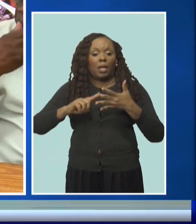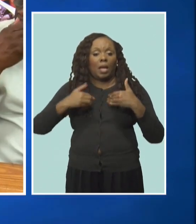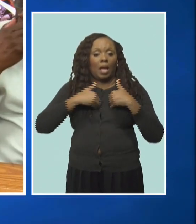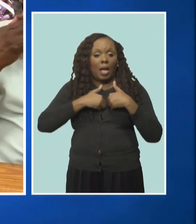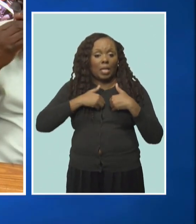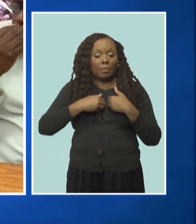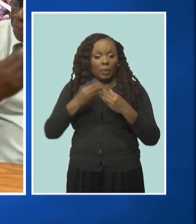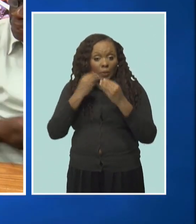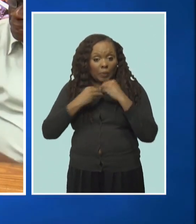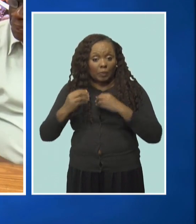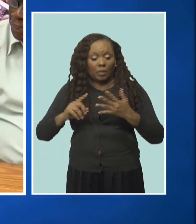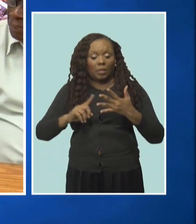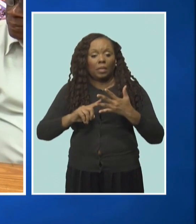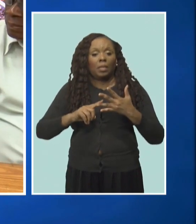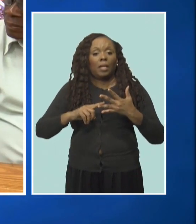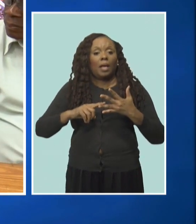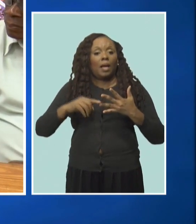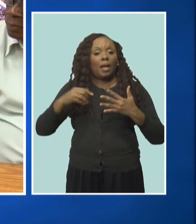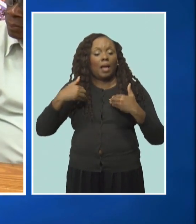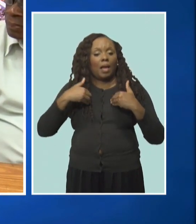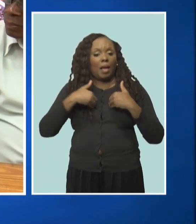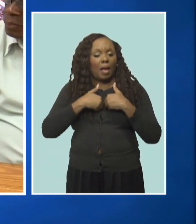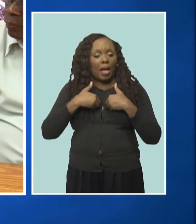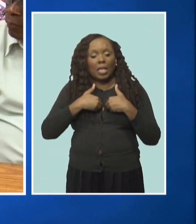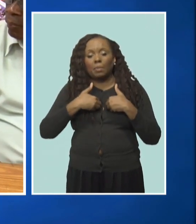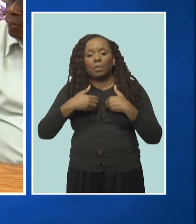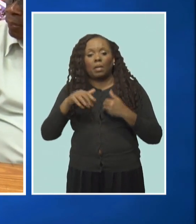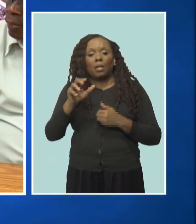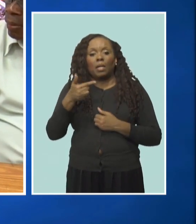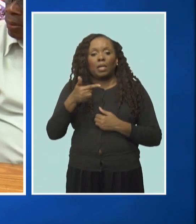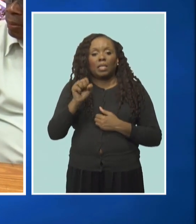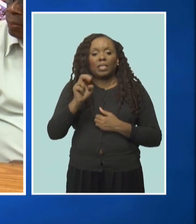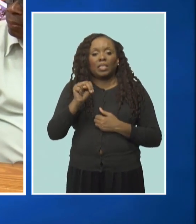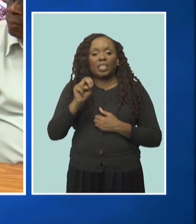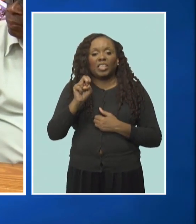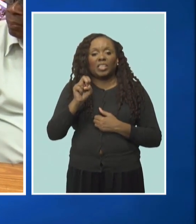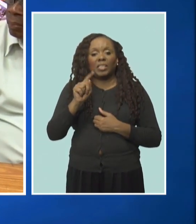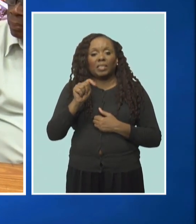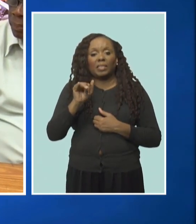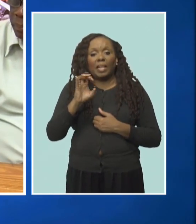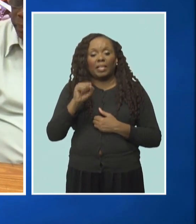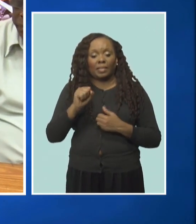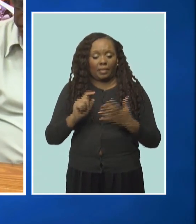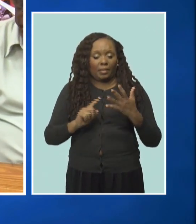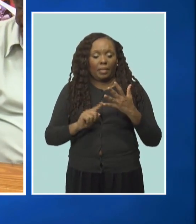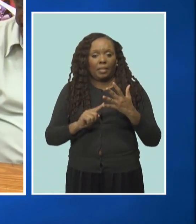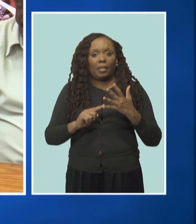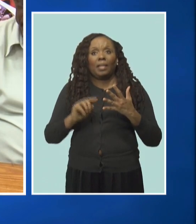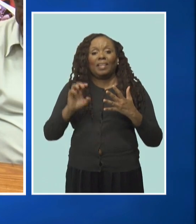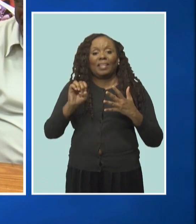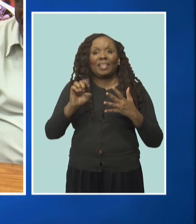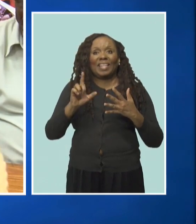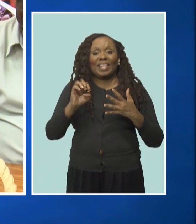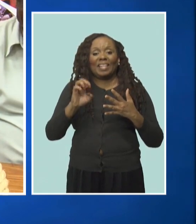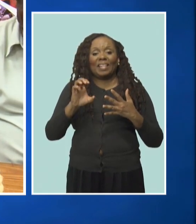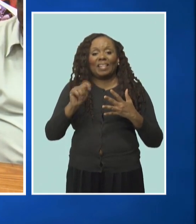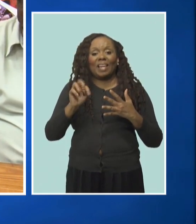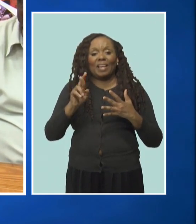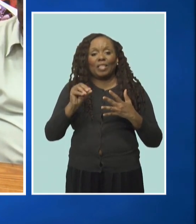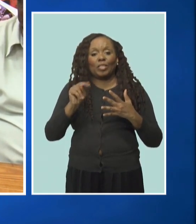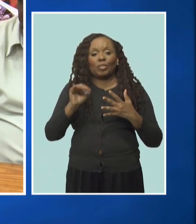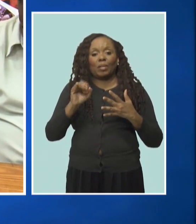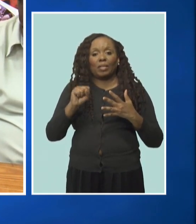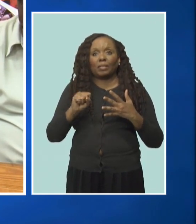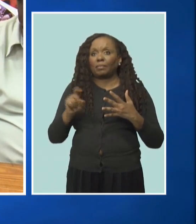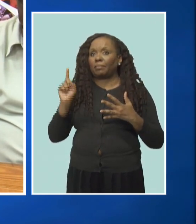speaking about animal genetics, they're going to be speaking about electronics. In front of me there's a piece of rope. In